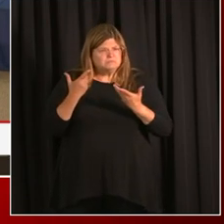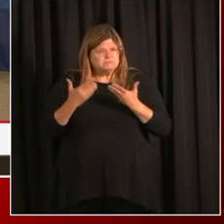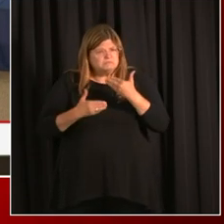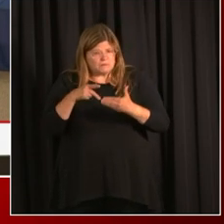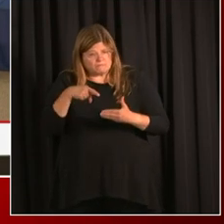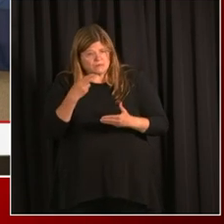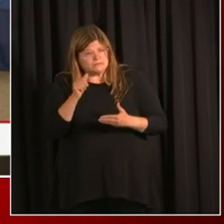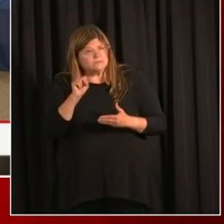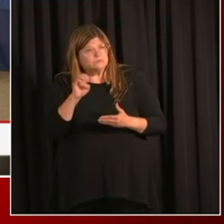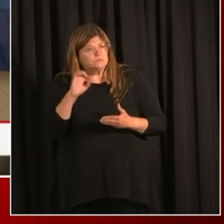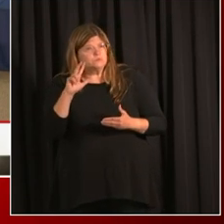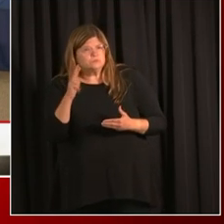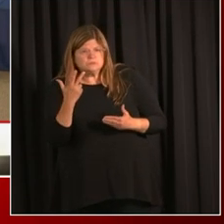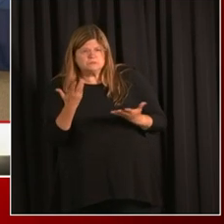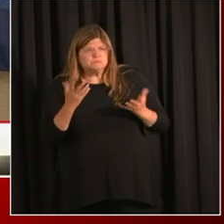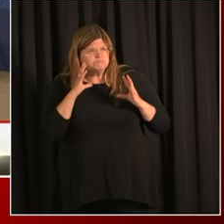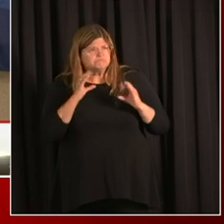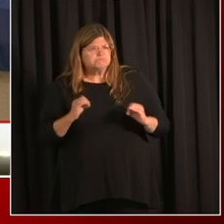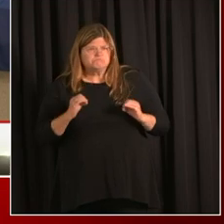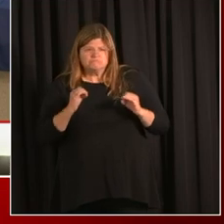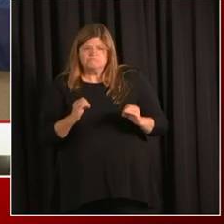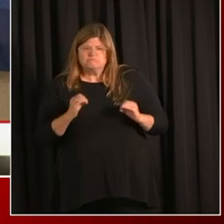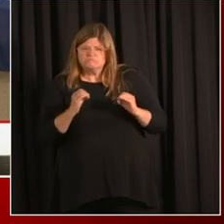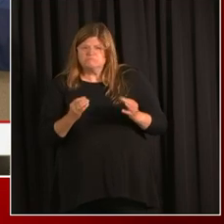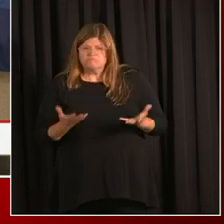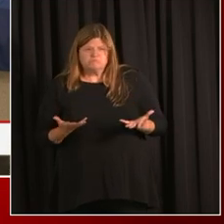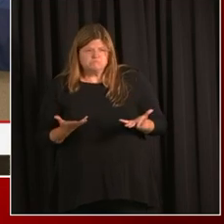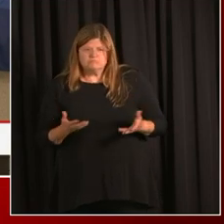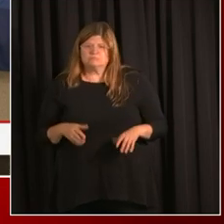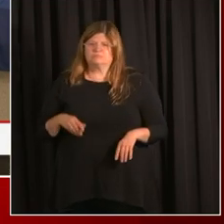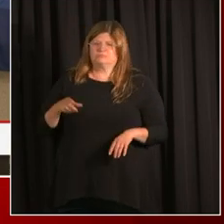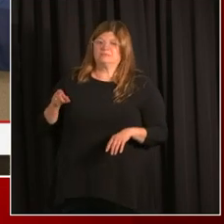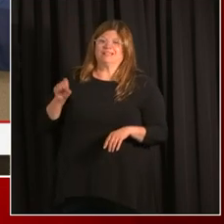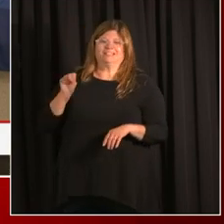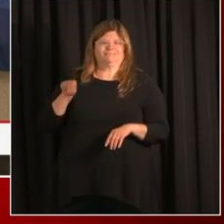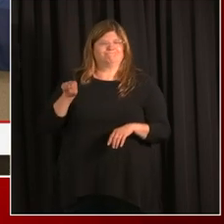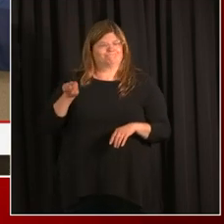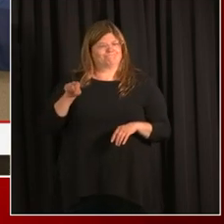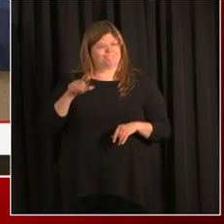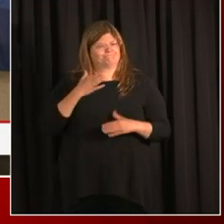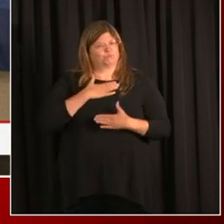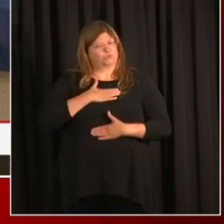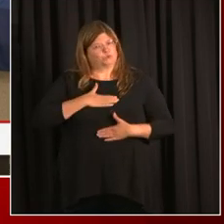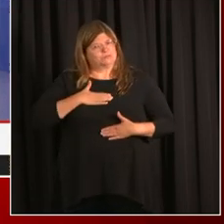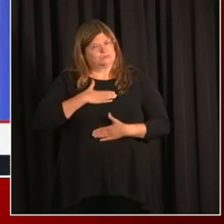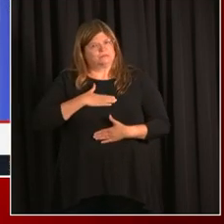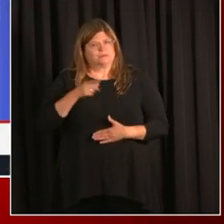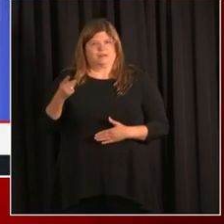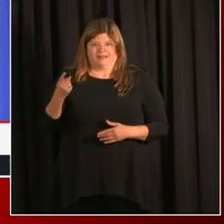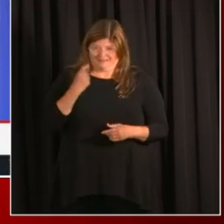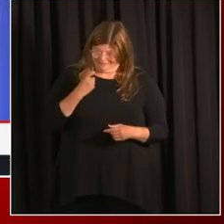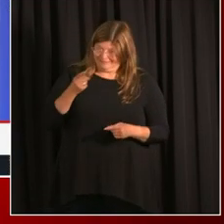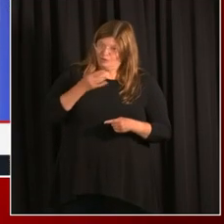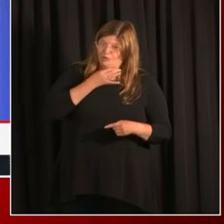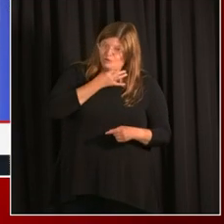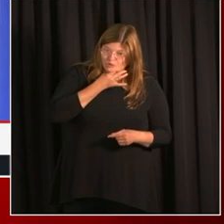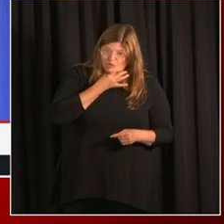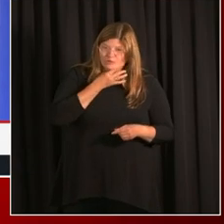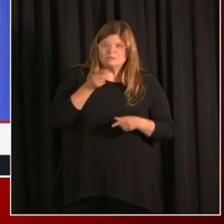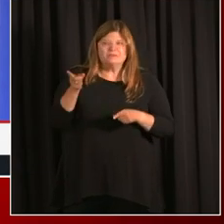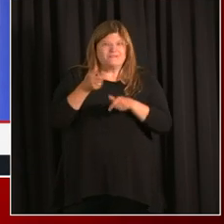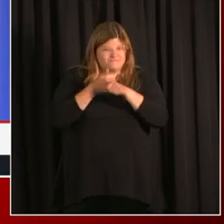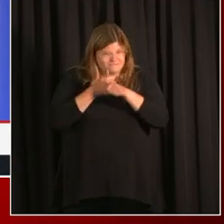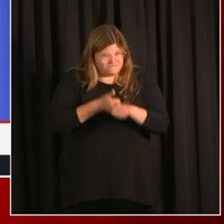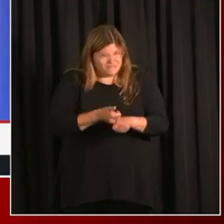that. So thank you so much for the question. We appreciate when people are following our data very closely.